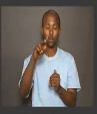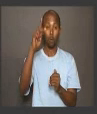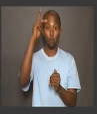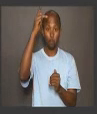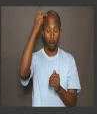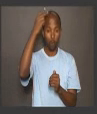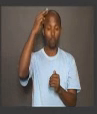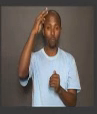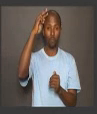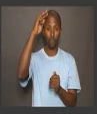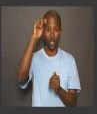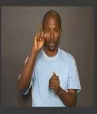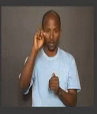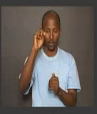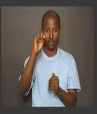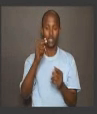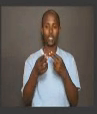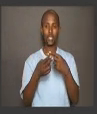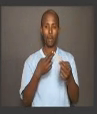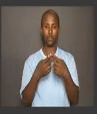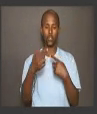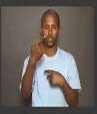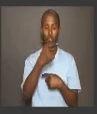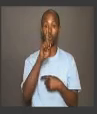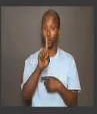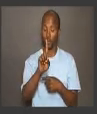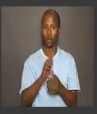power of n times G1.